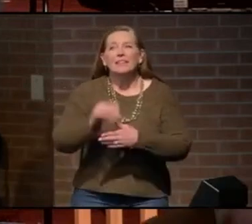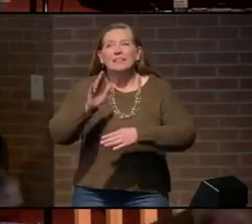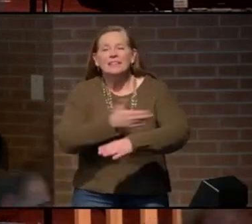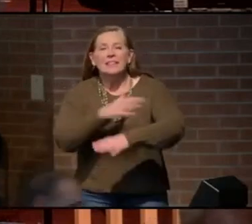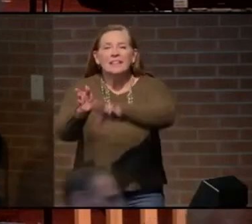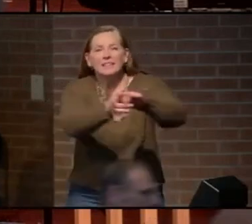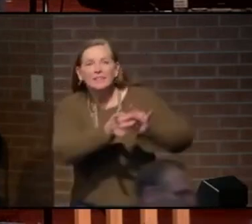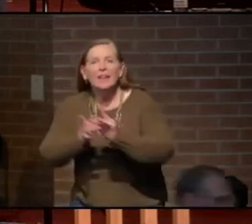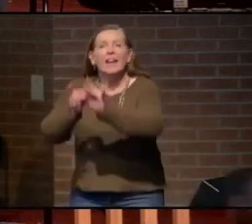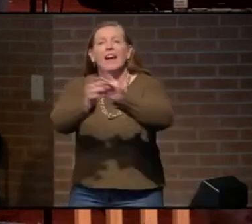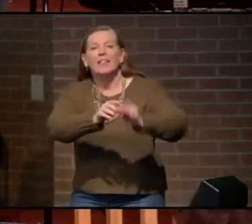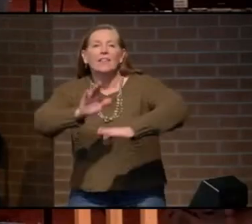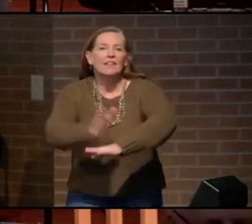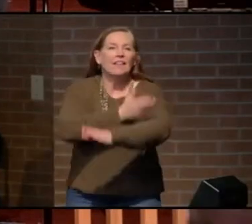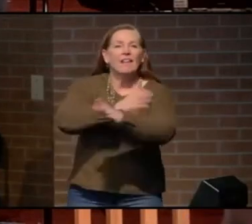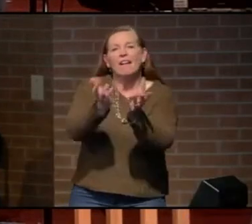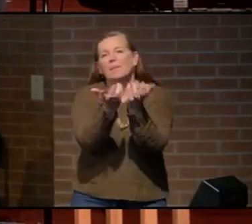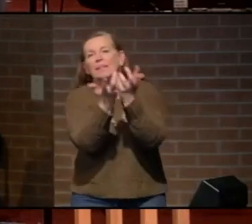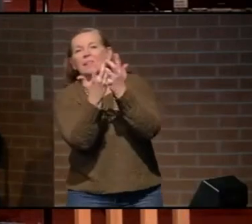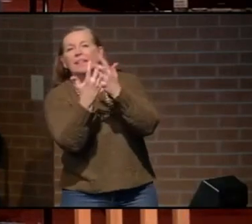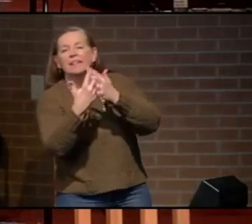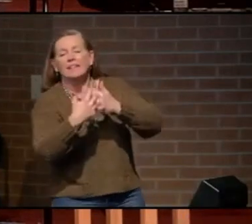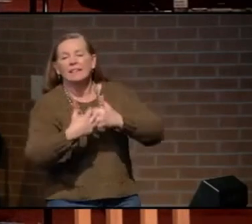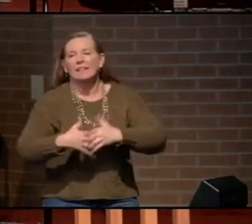singing together in harmony,